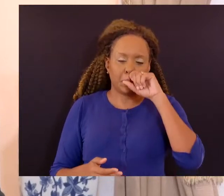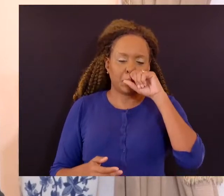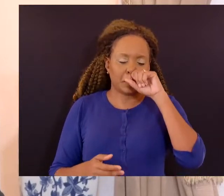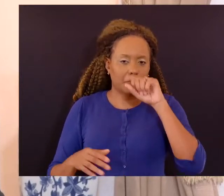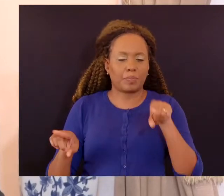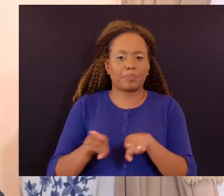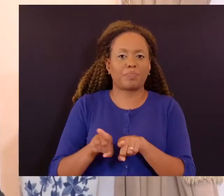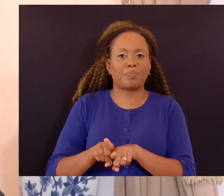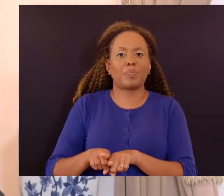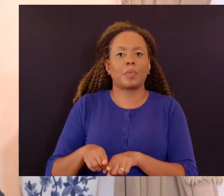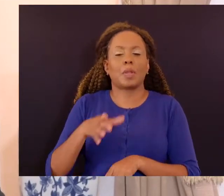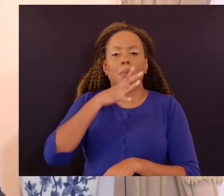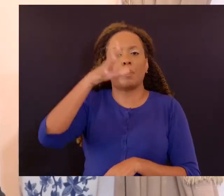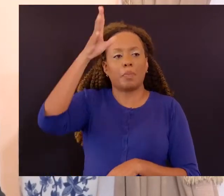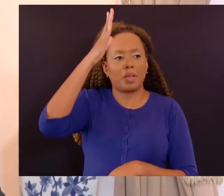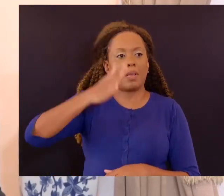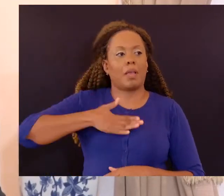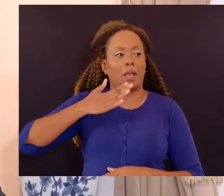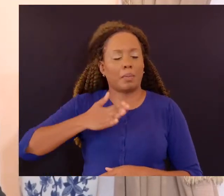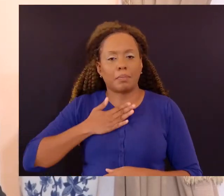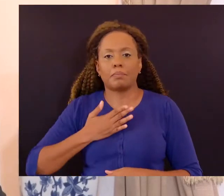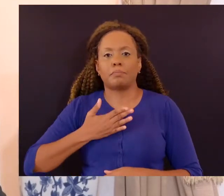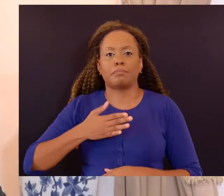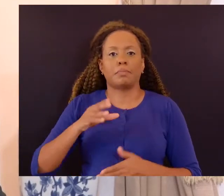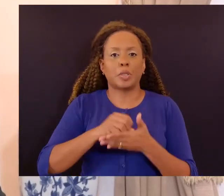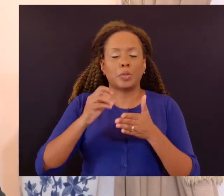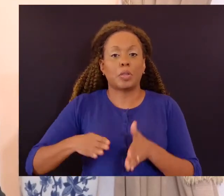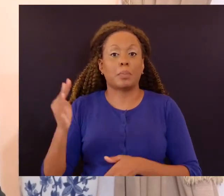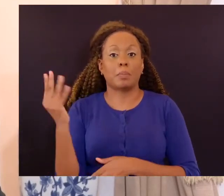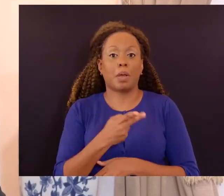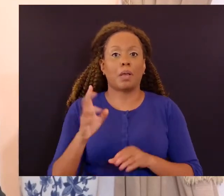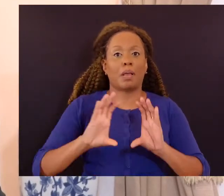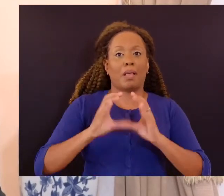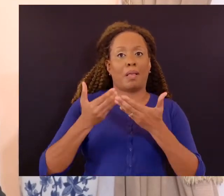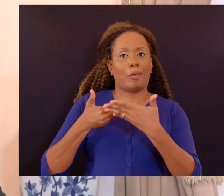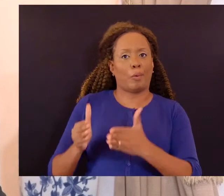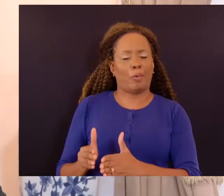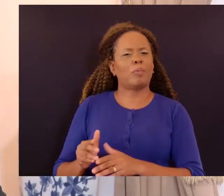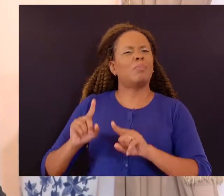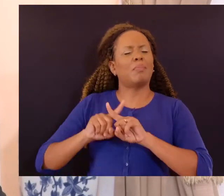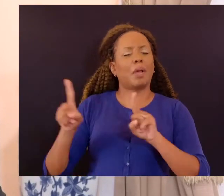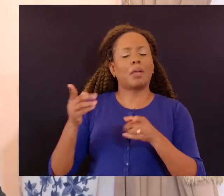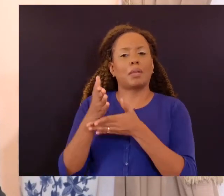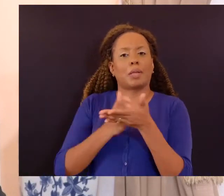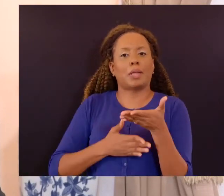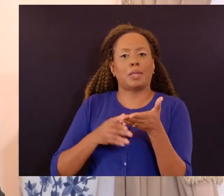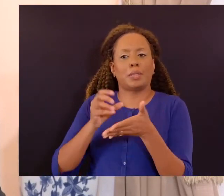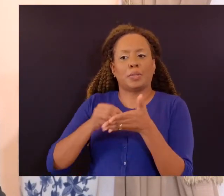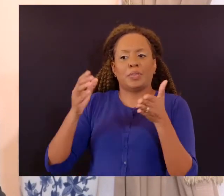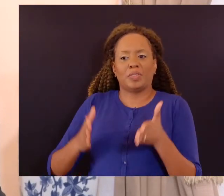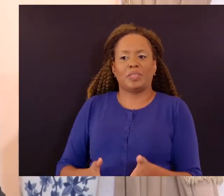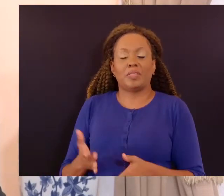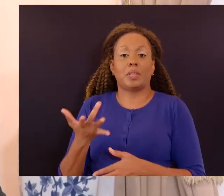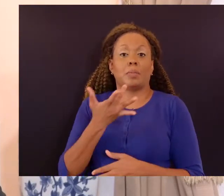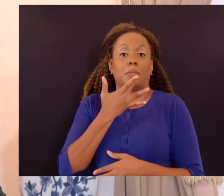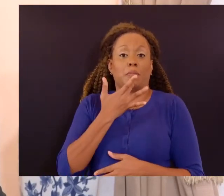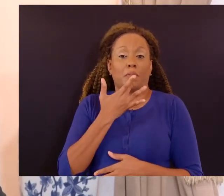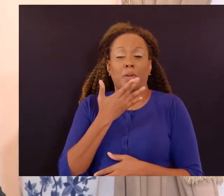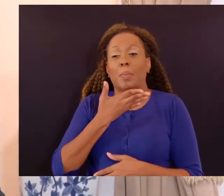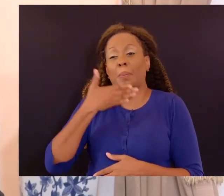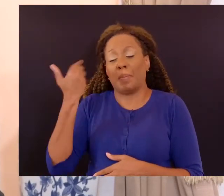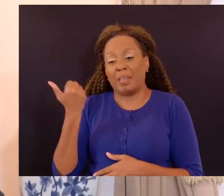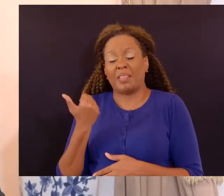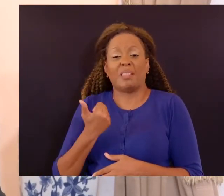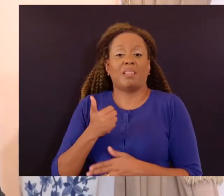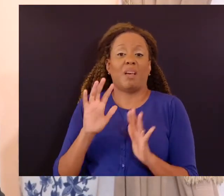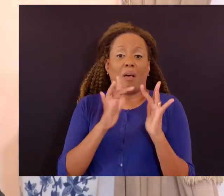their little ones being able to return to school. But there are also some students who respond well to online classes, while